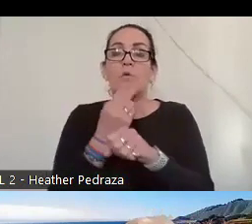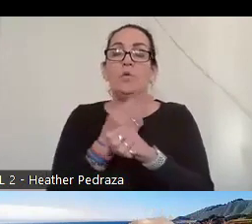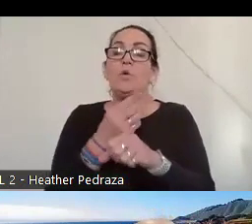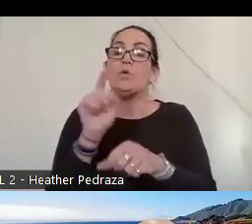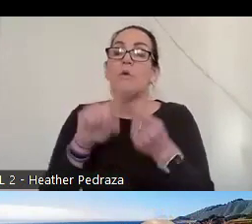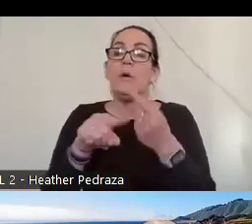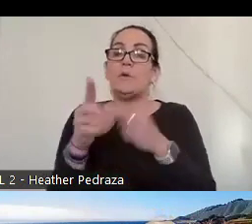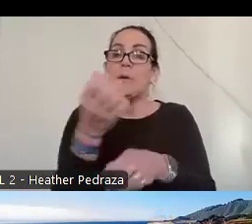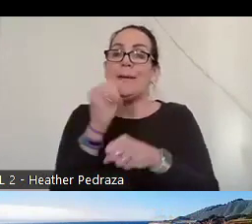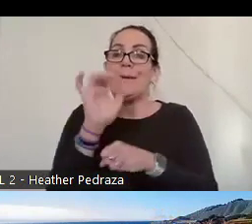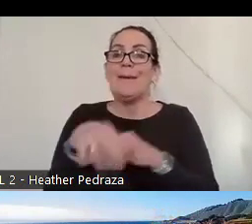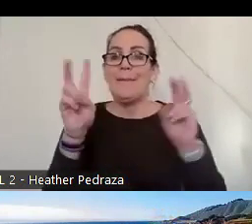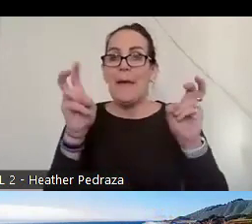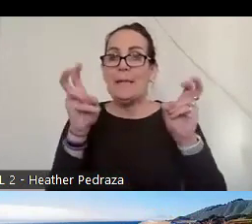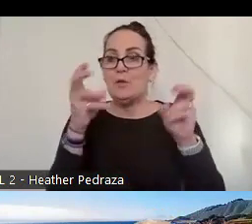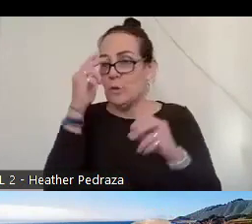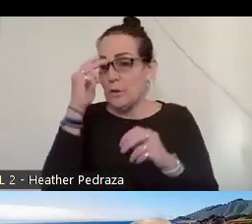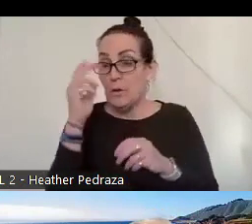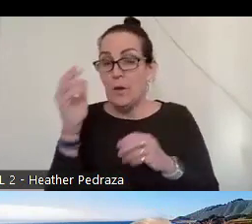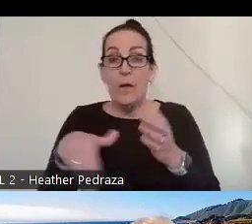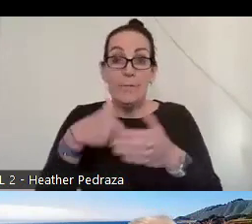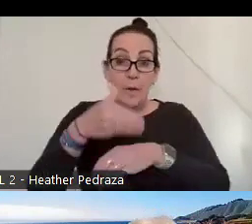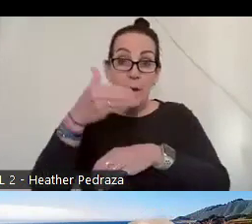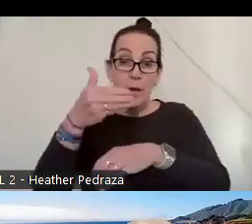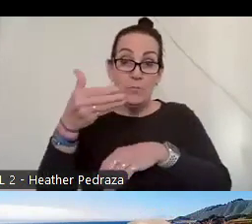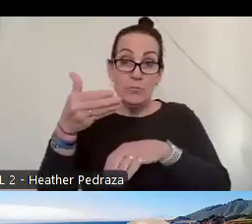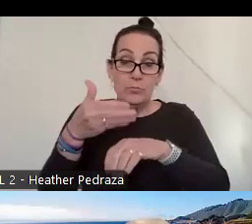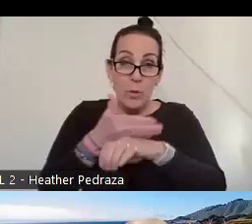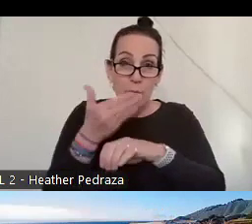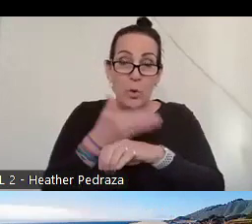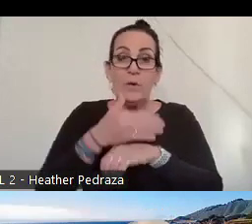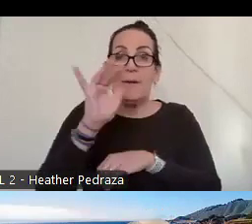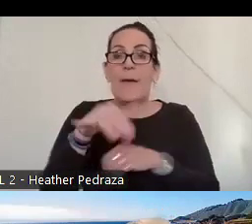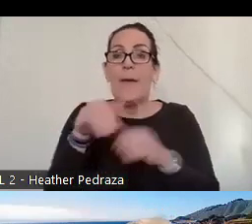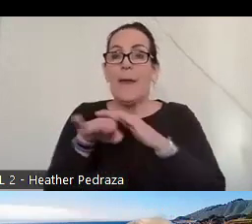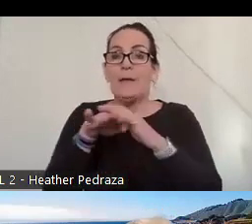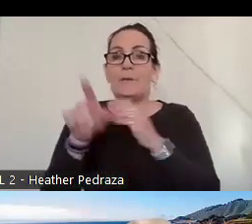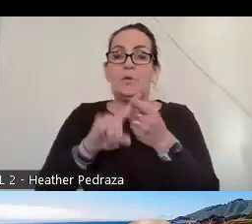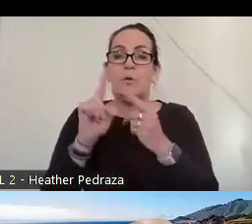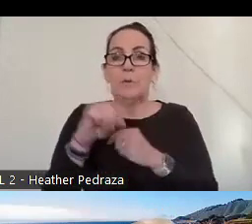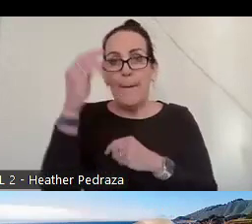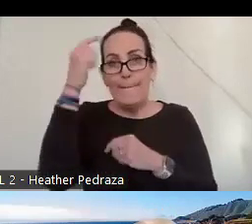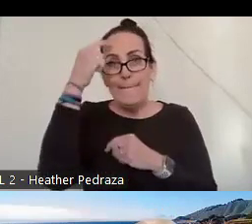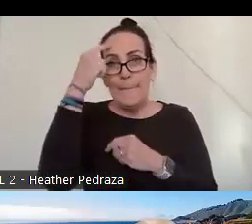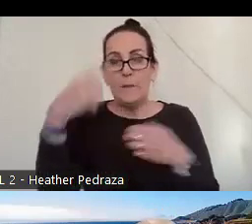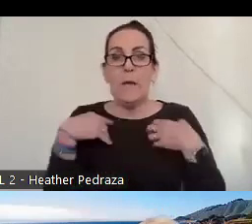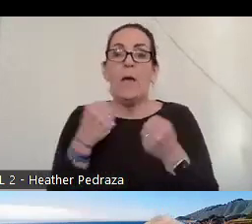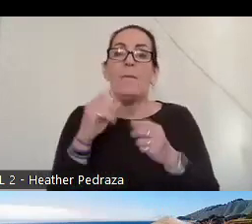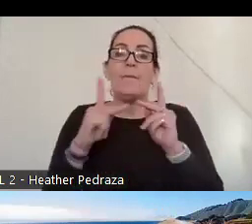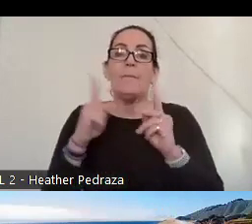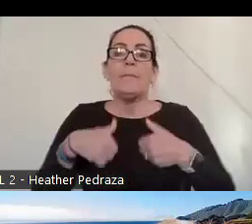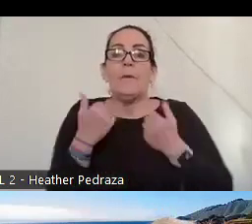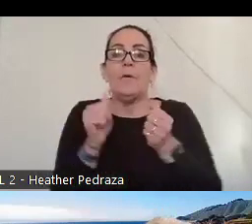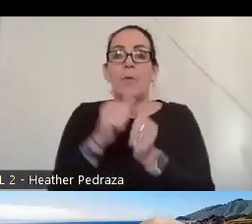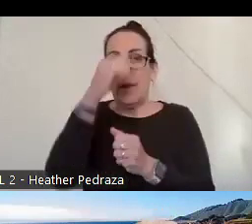this issue of improving access to mental health, behavioral health services for people living with Alzheimer's and dementia and